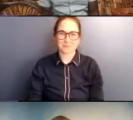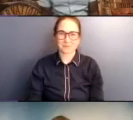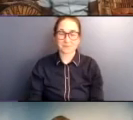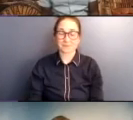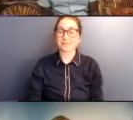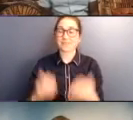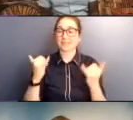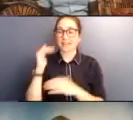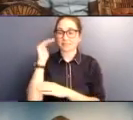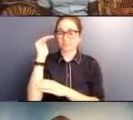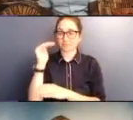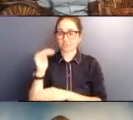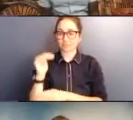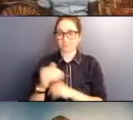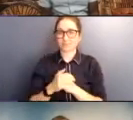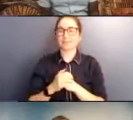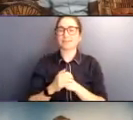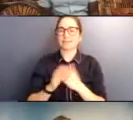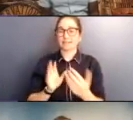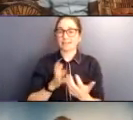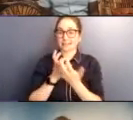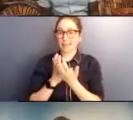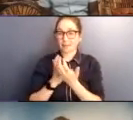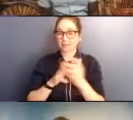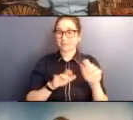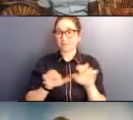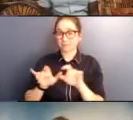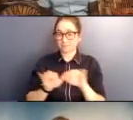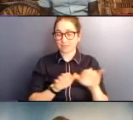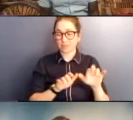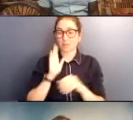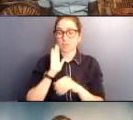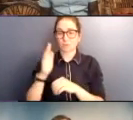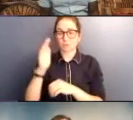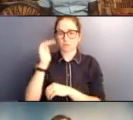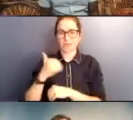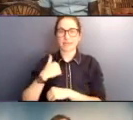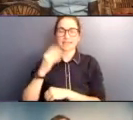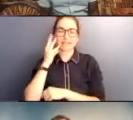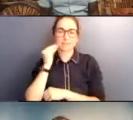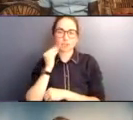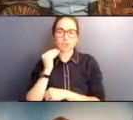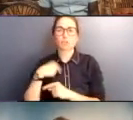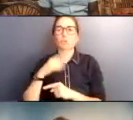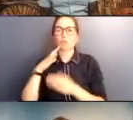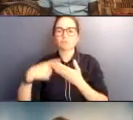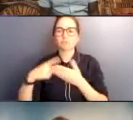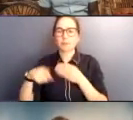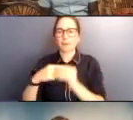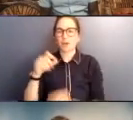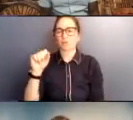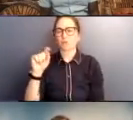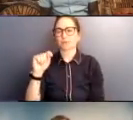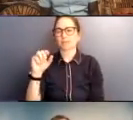Today's agenda, we'll talk about adaptive instruments. Then we have an experiential where we're going to discuss the Stomp